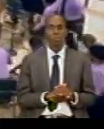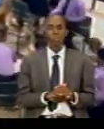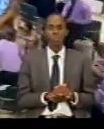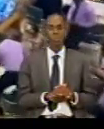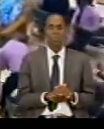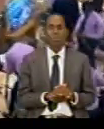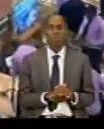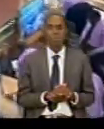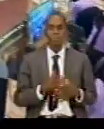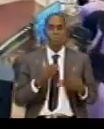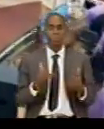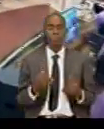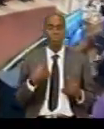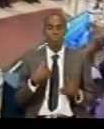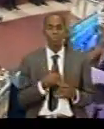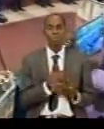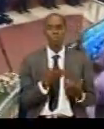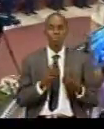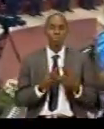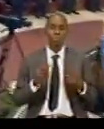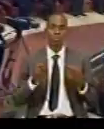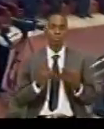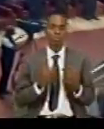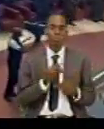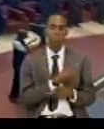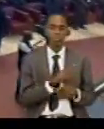Brethren, we want to go to the Lord in prayer.